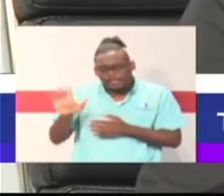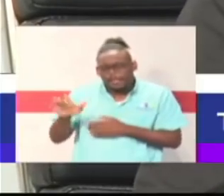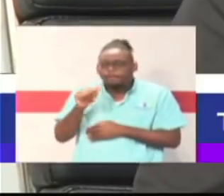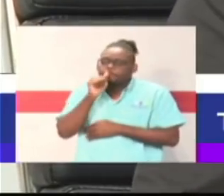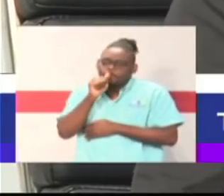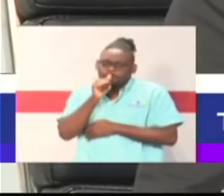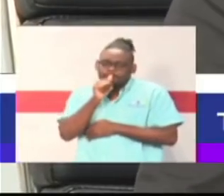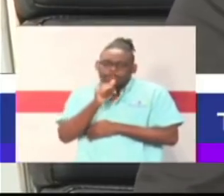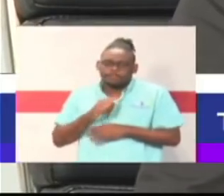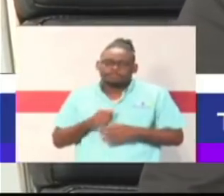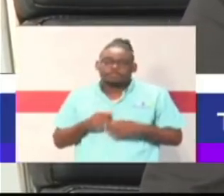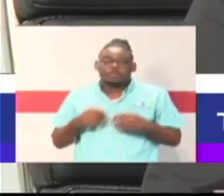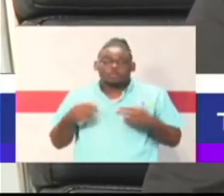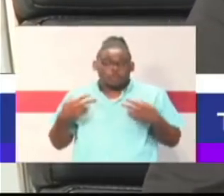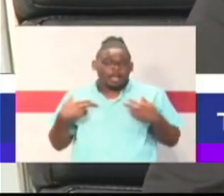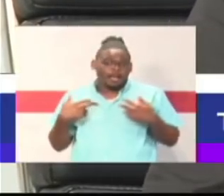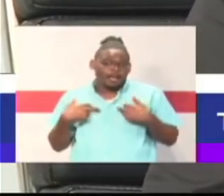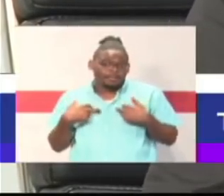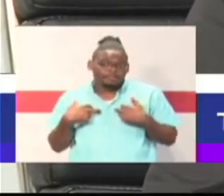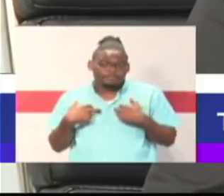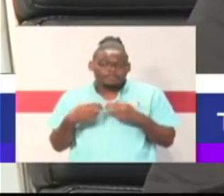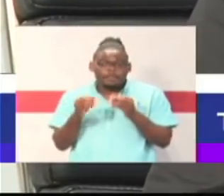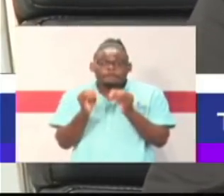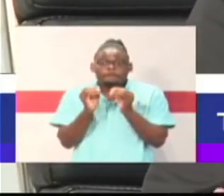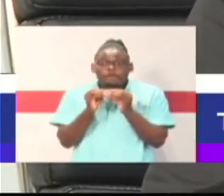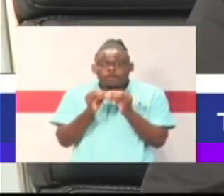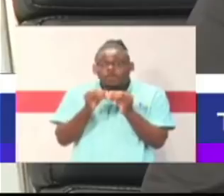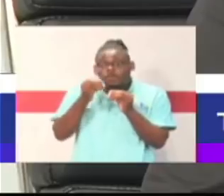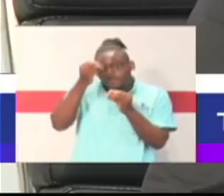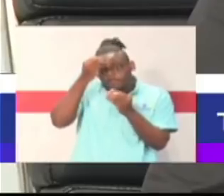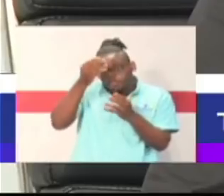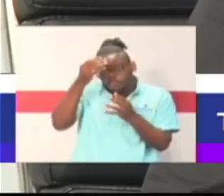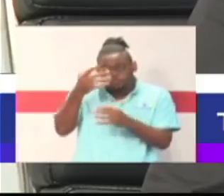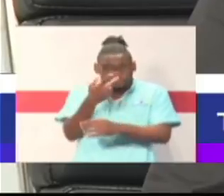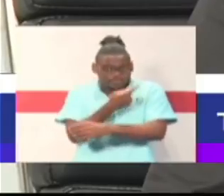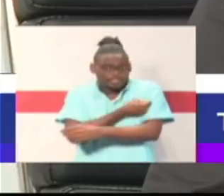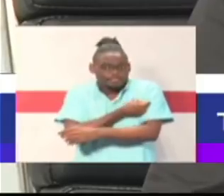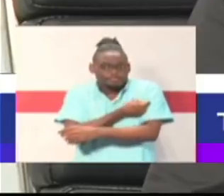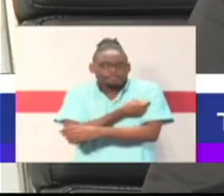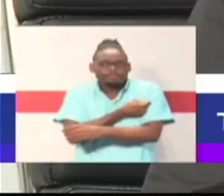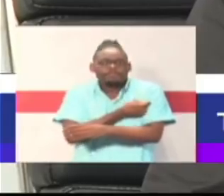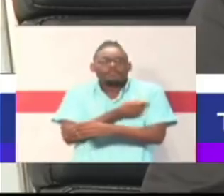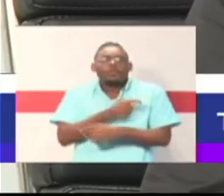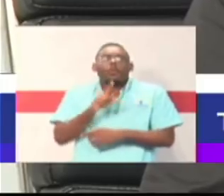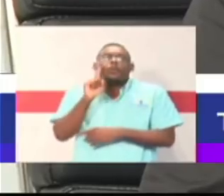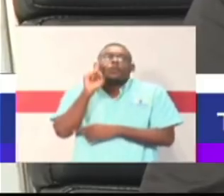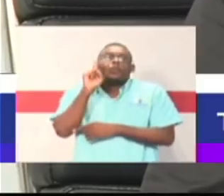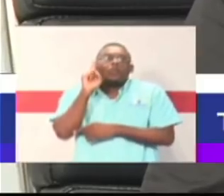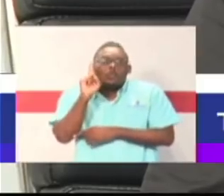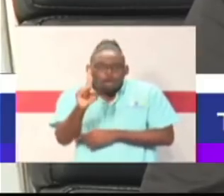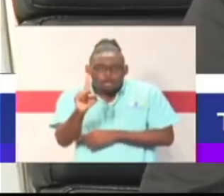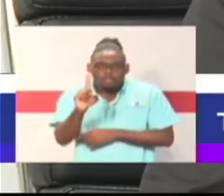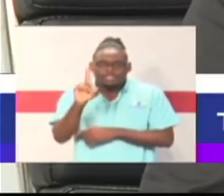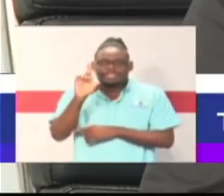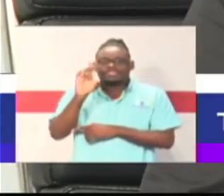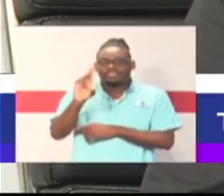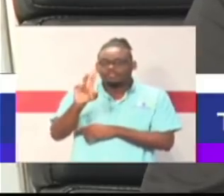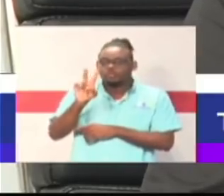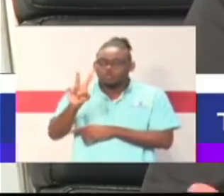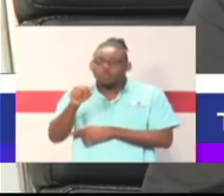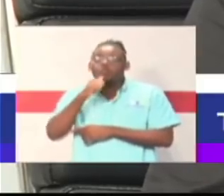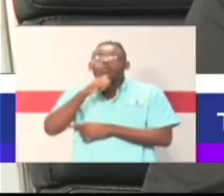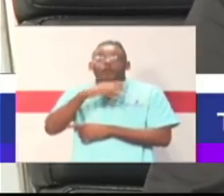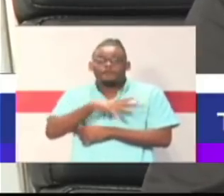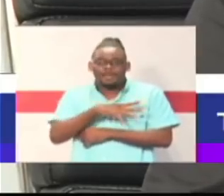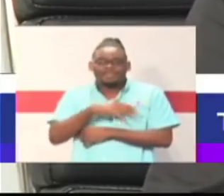data in terms of the vaccines uptake. It's 172 women as of yesterday. So that's good news